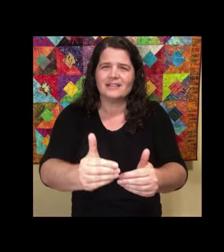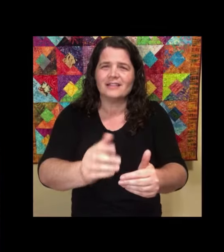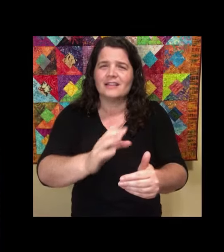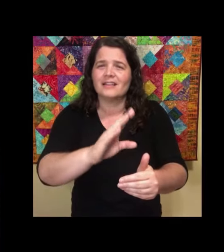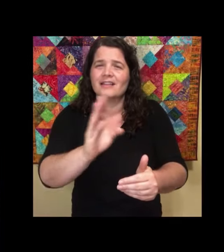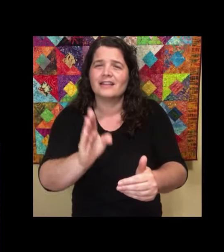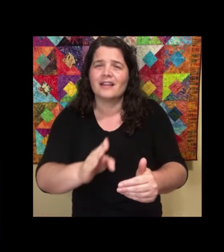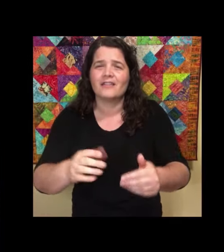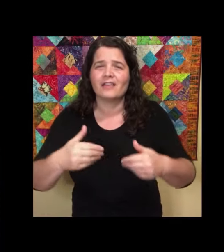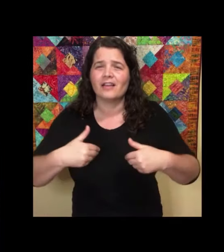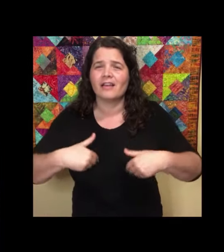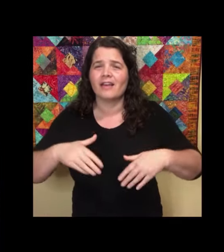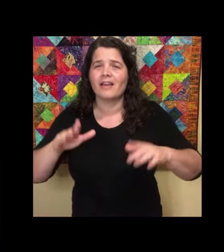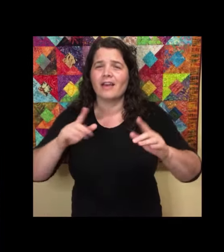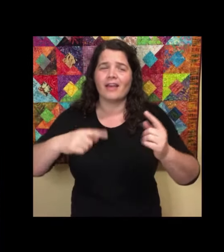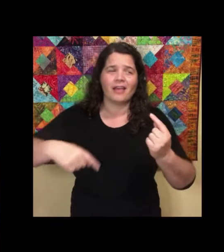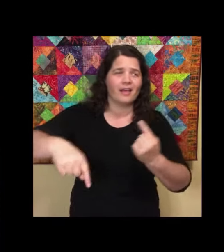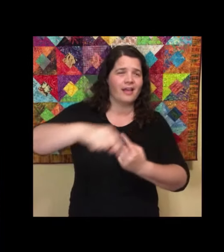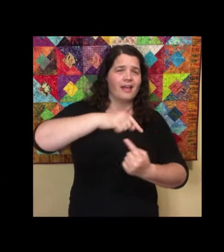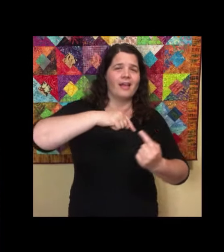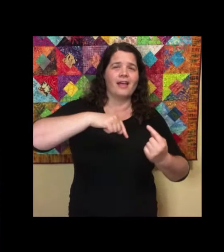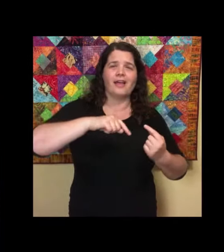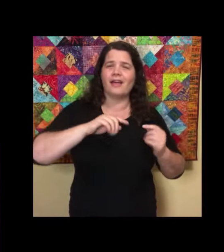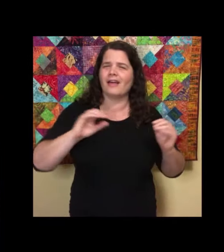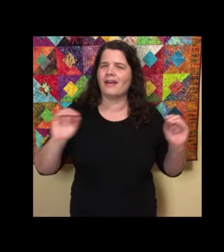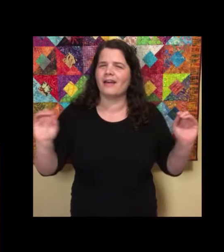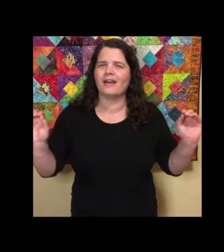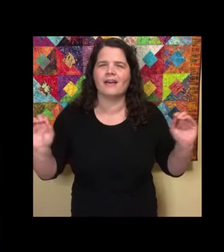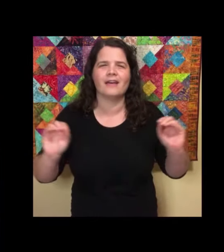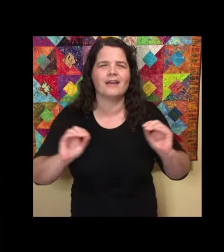forward, never turning.